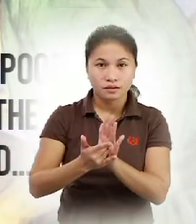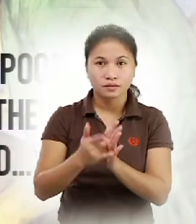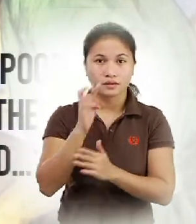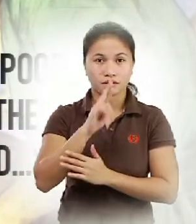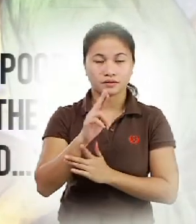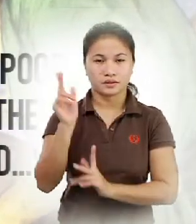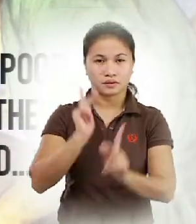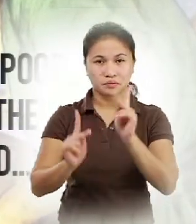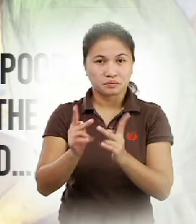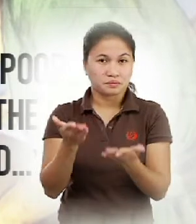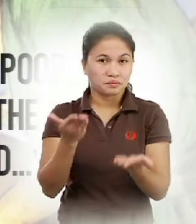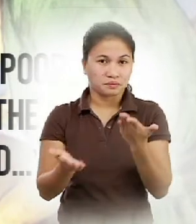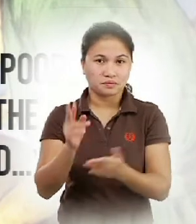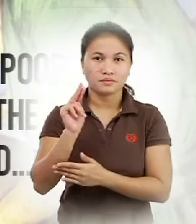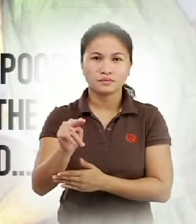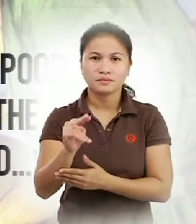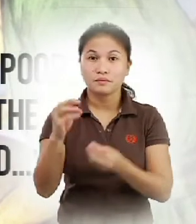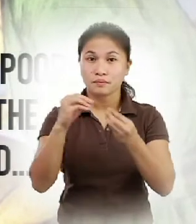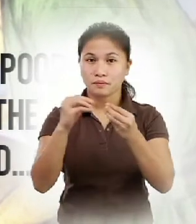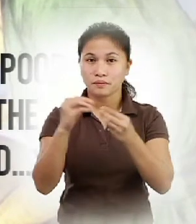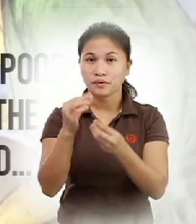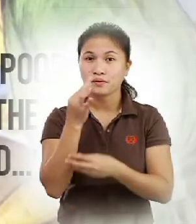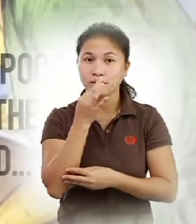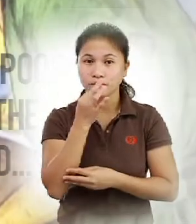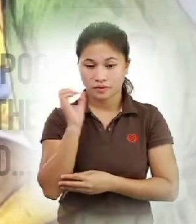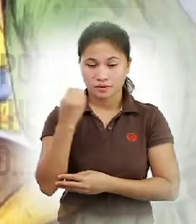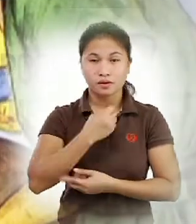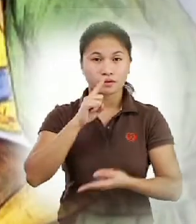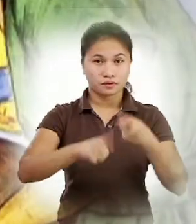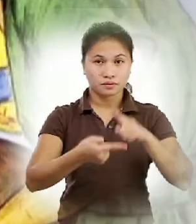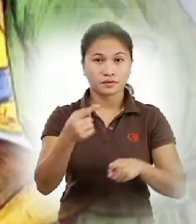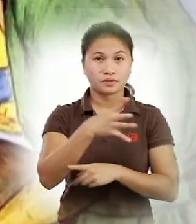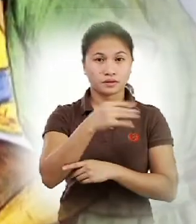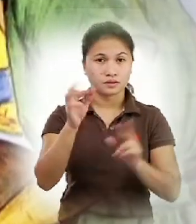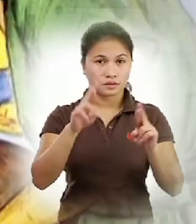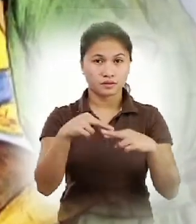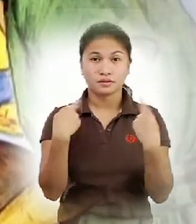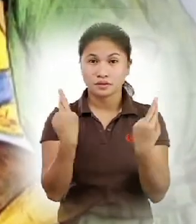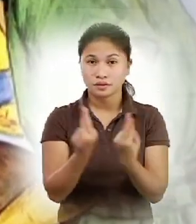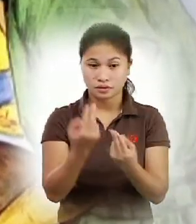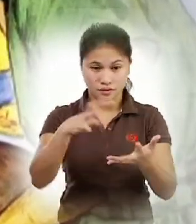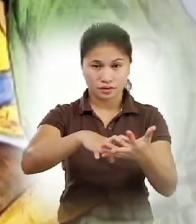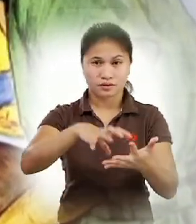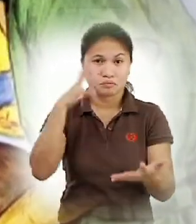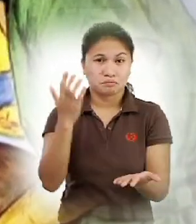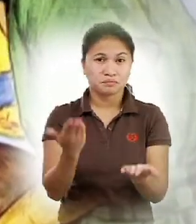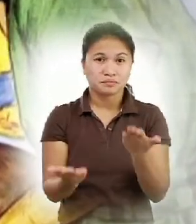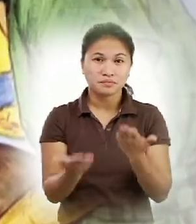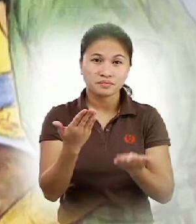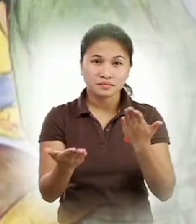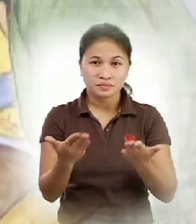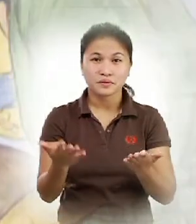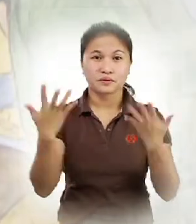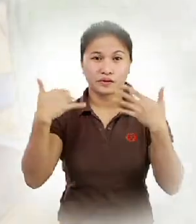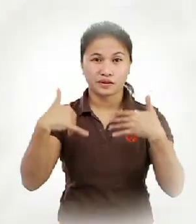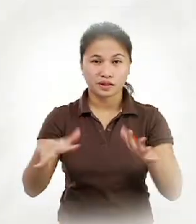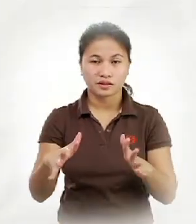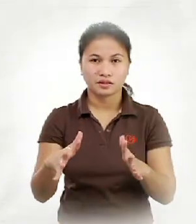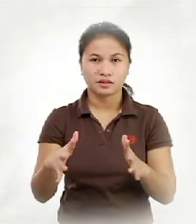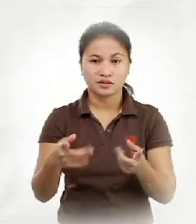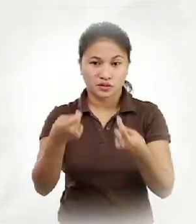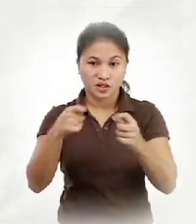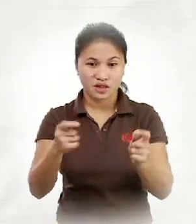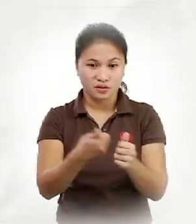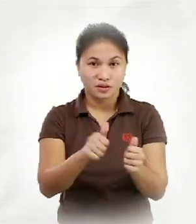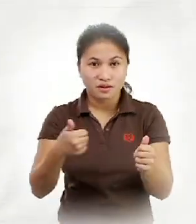probably need more food. Our friends, our relatives, and the rich ones, maybe they're already trying to avoid food.